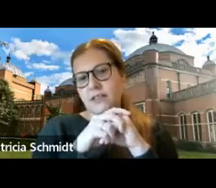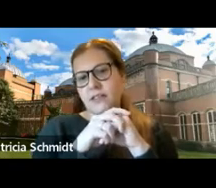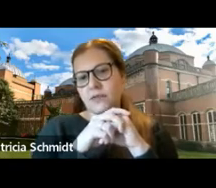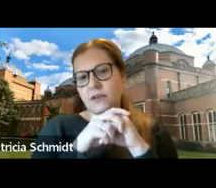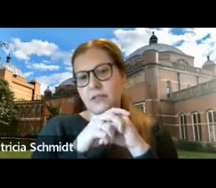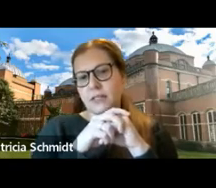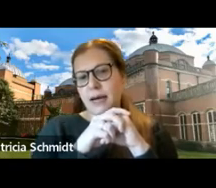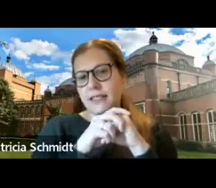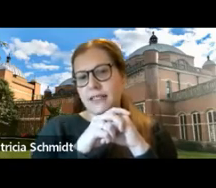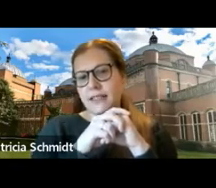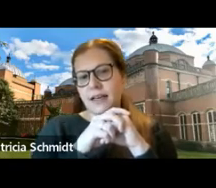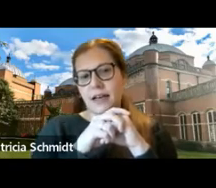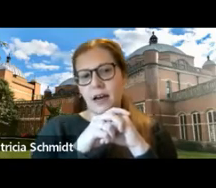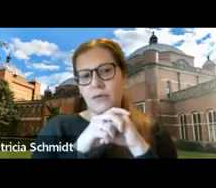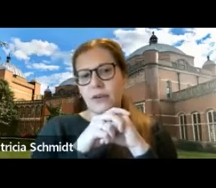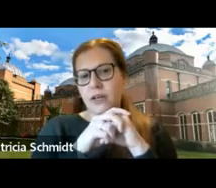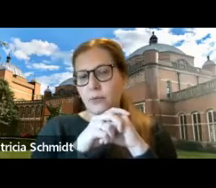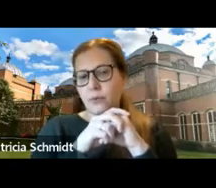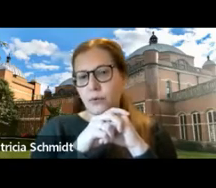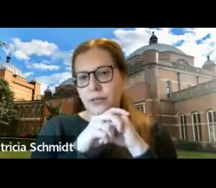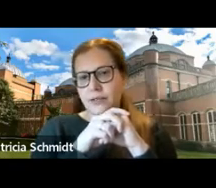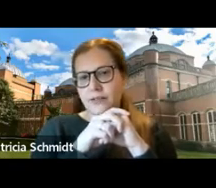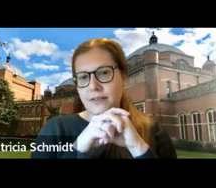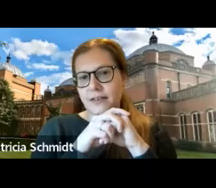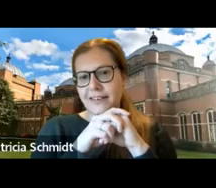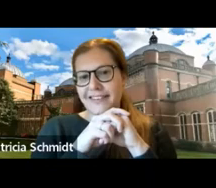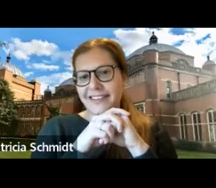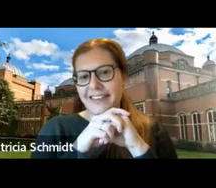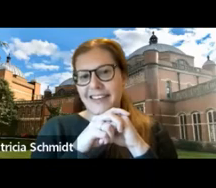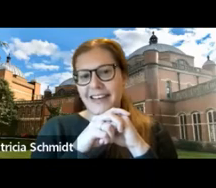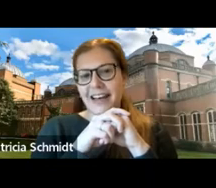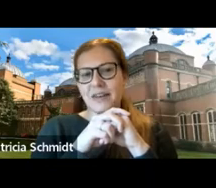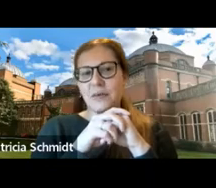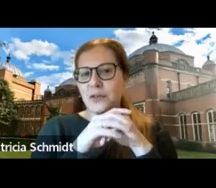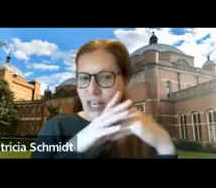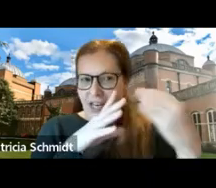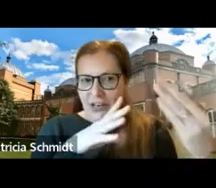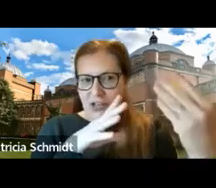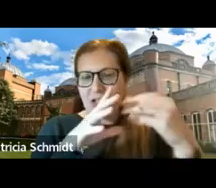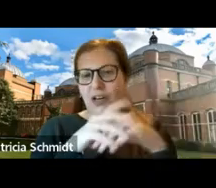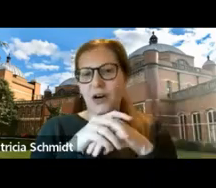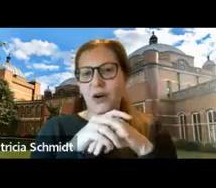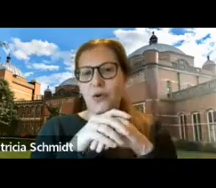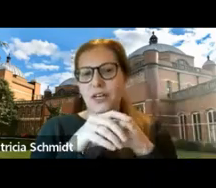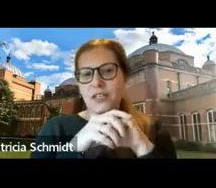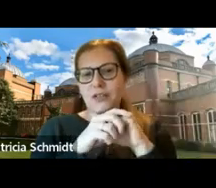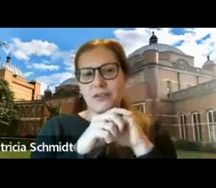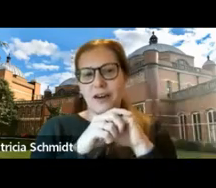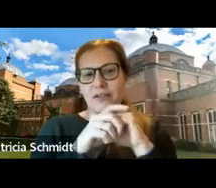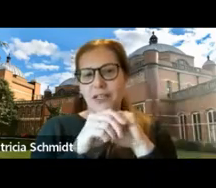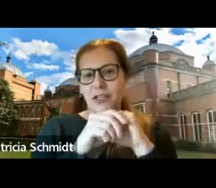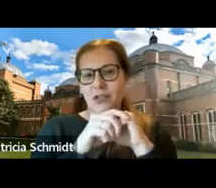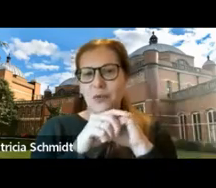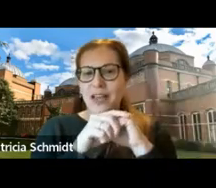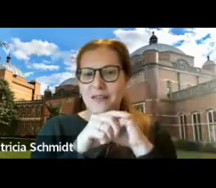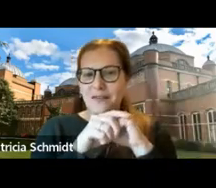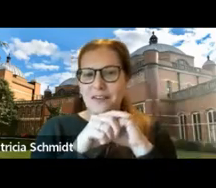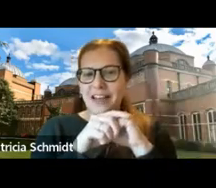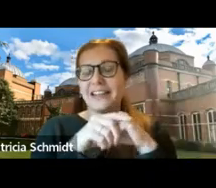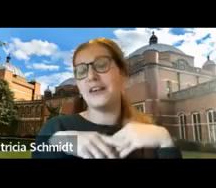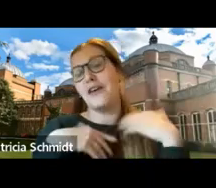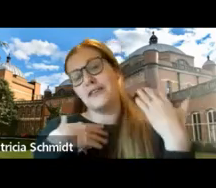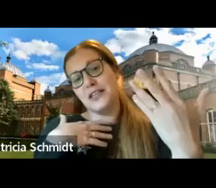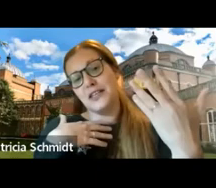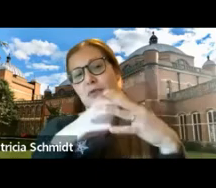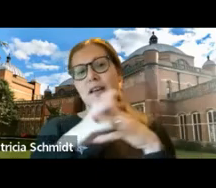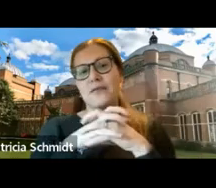us this interference pattern at our readout port. And it will change according to the gravitational wave,